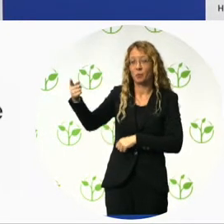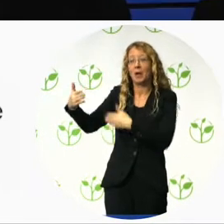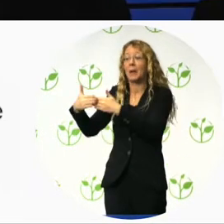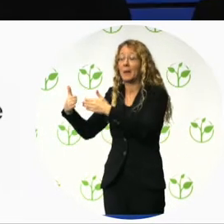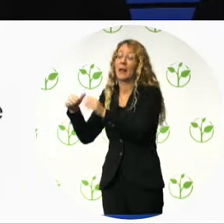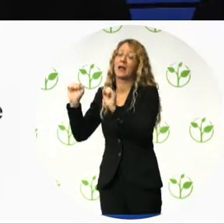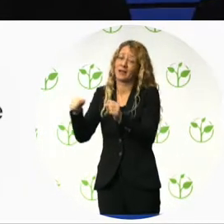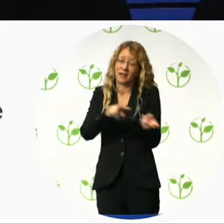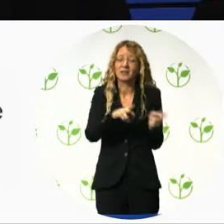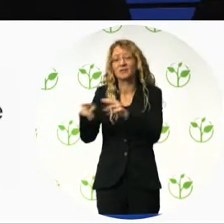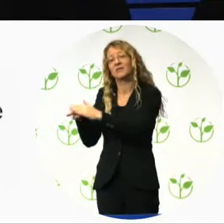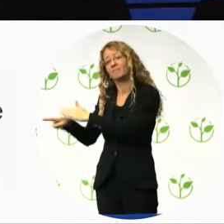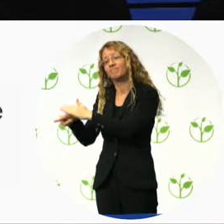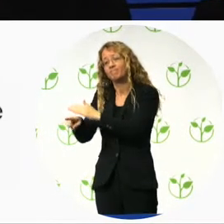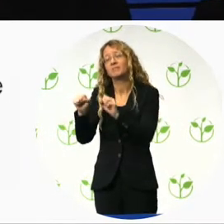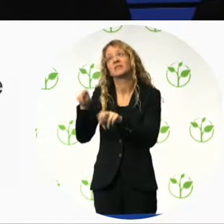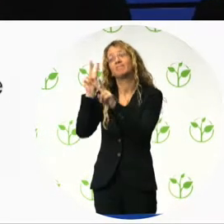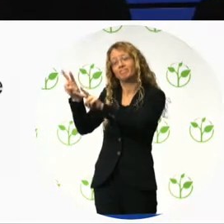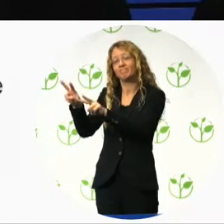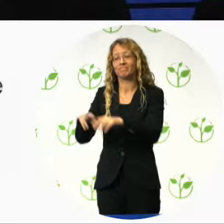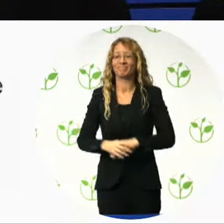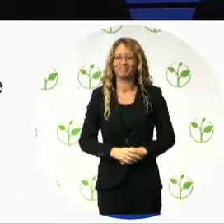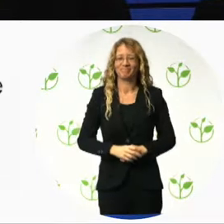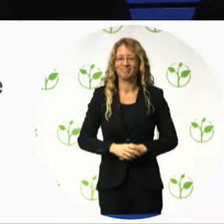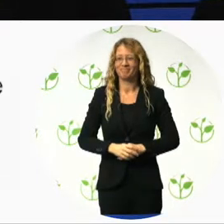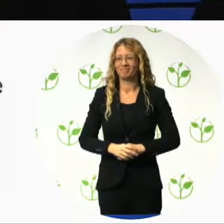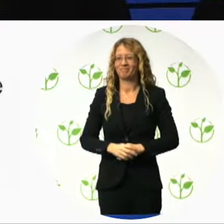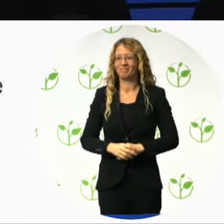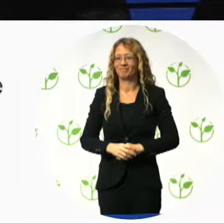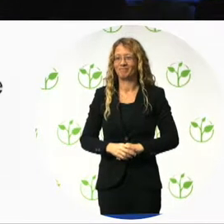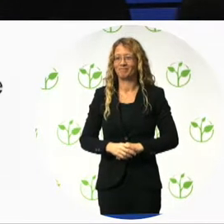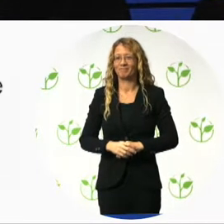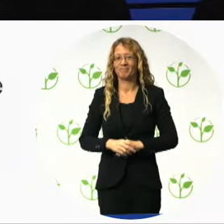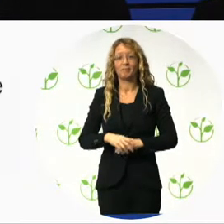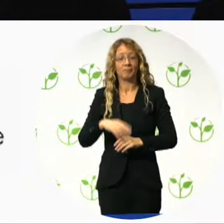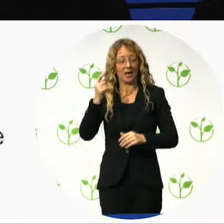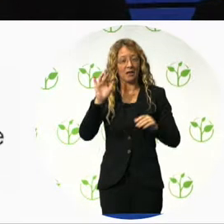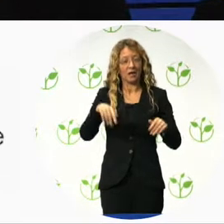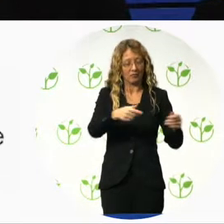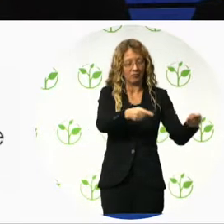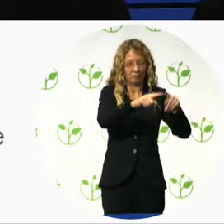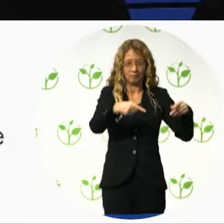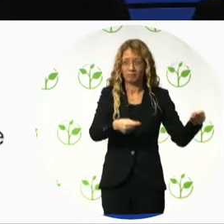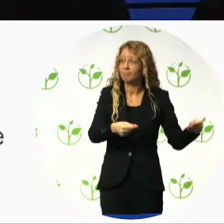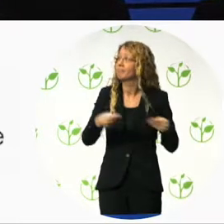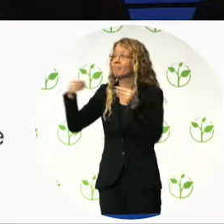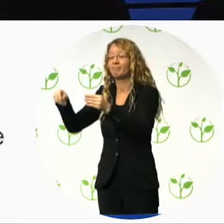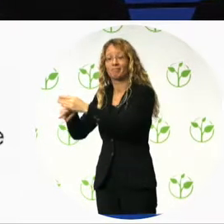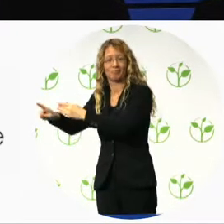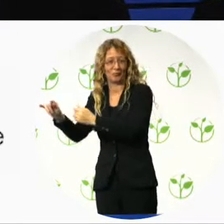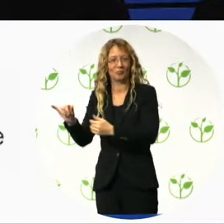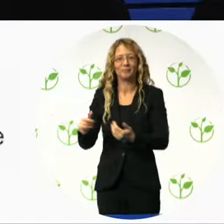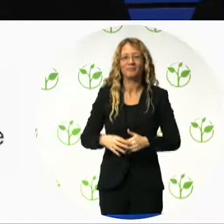Another innovative issue regarding Cine para Todos is the fact that nowadays we use